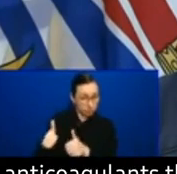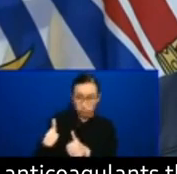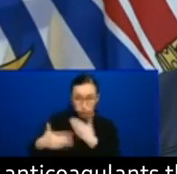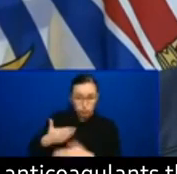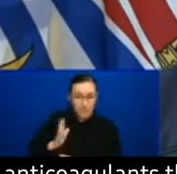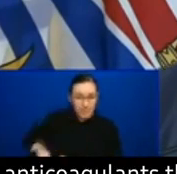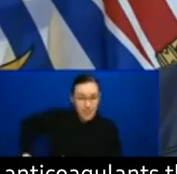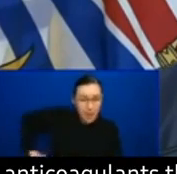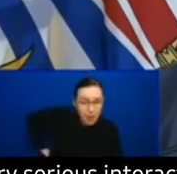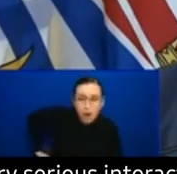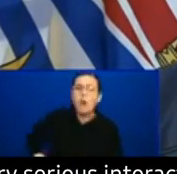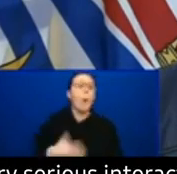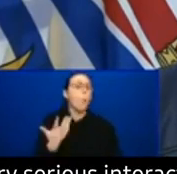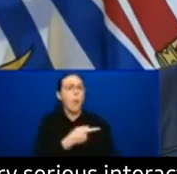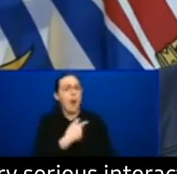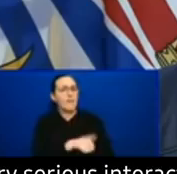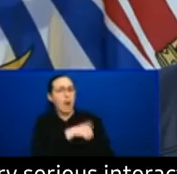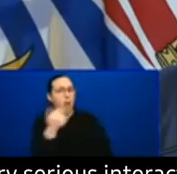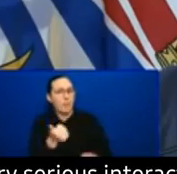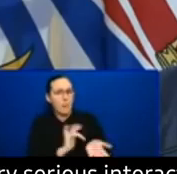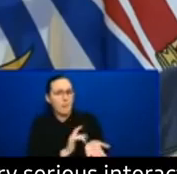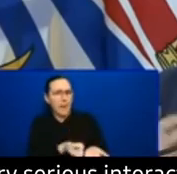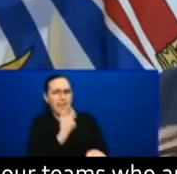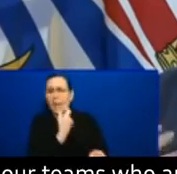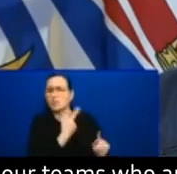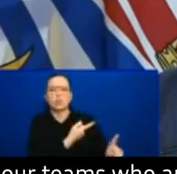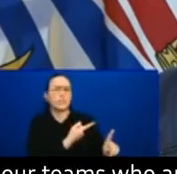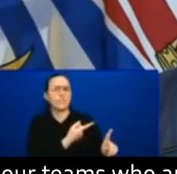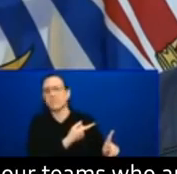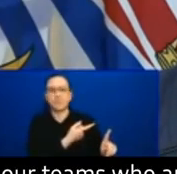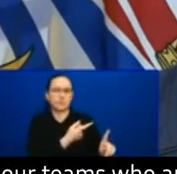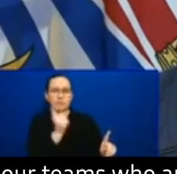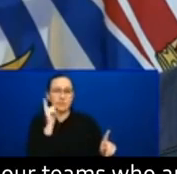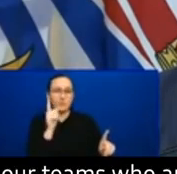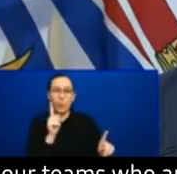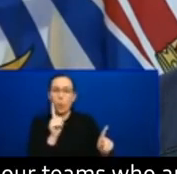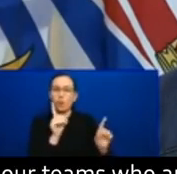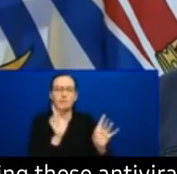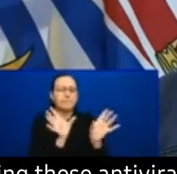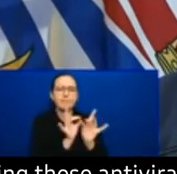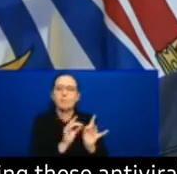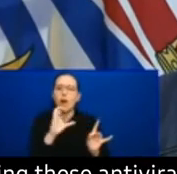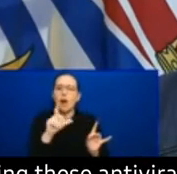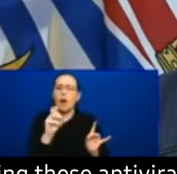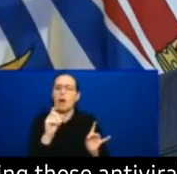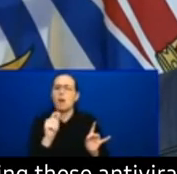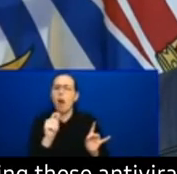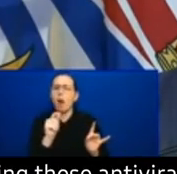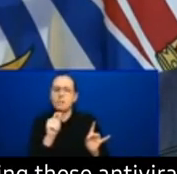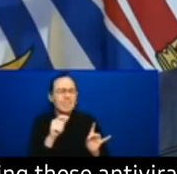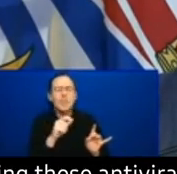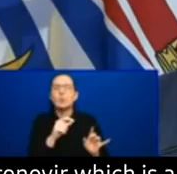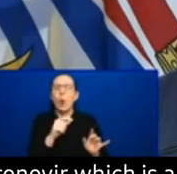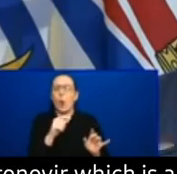interactions. So our teams who are most familiar with using these antiviral drugs, particularly ritonavir, which is a